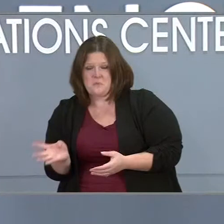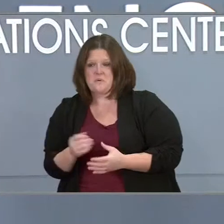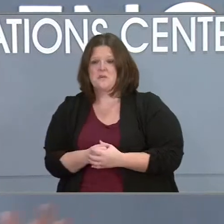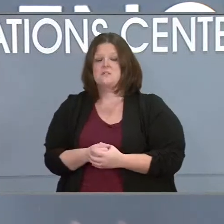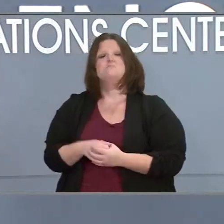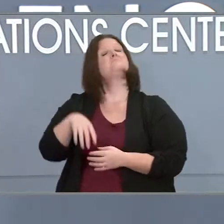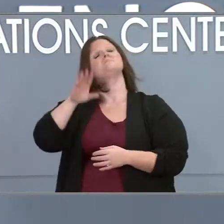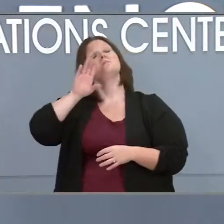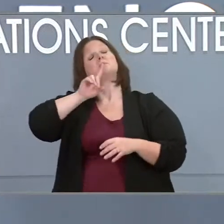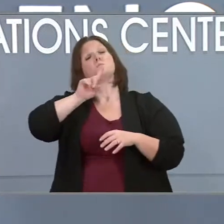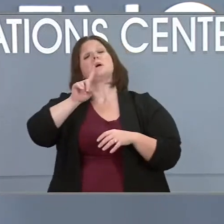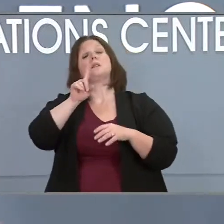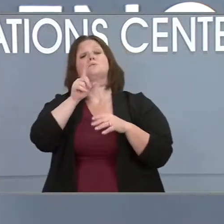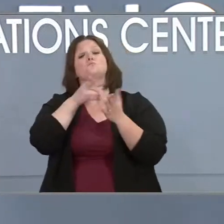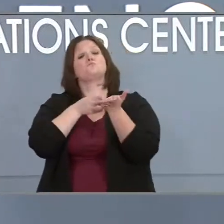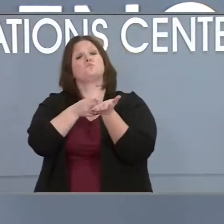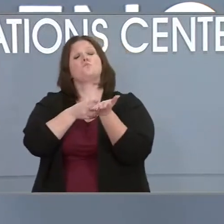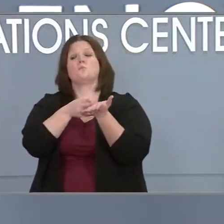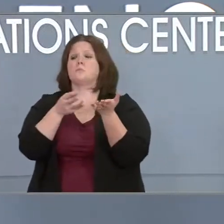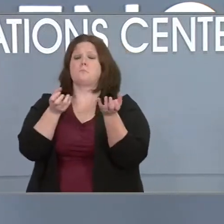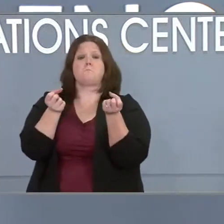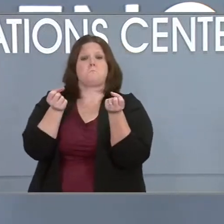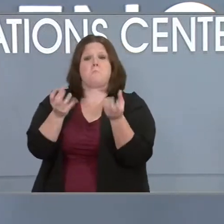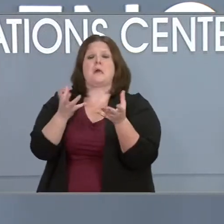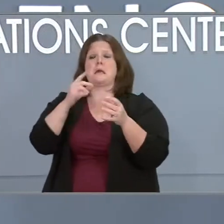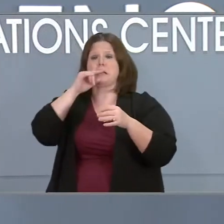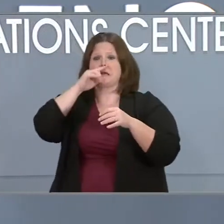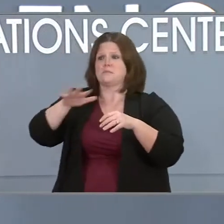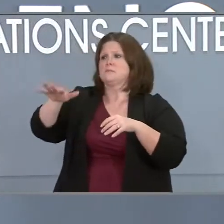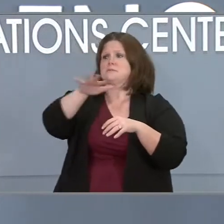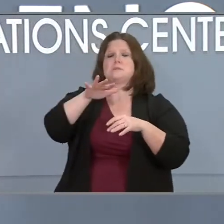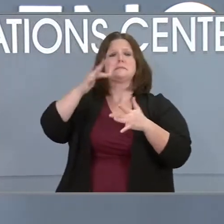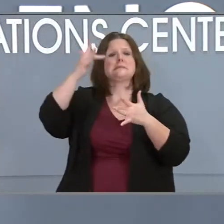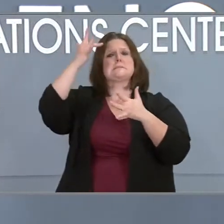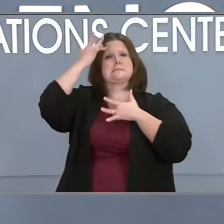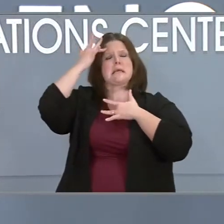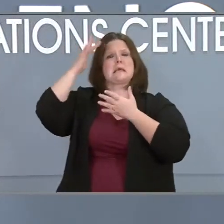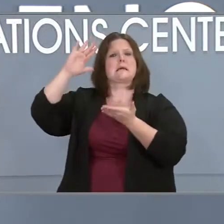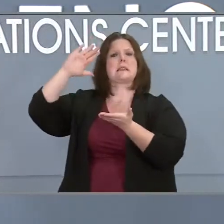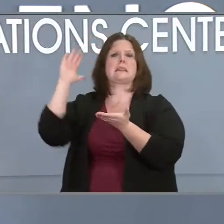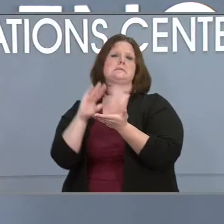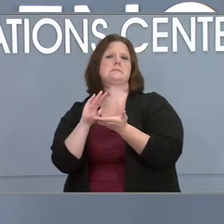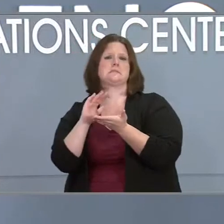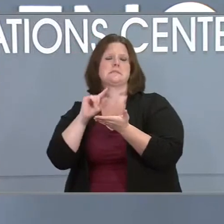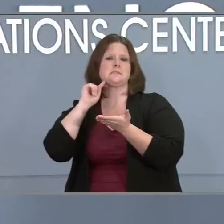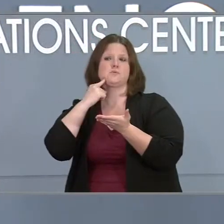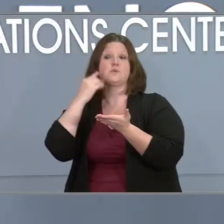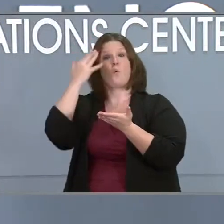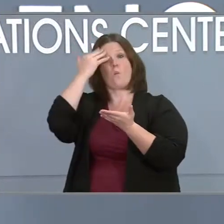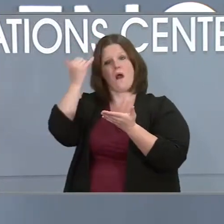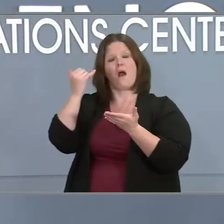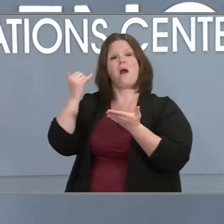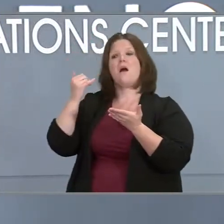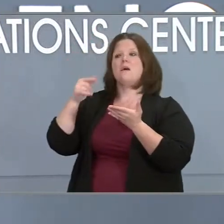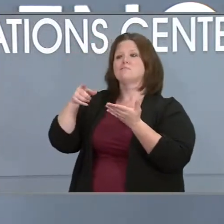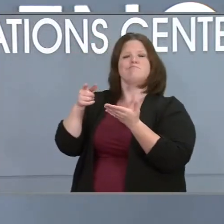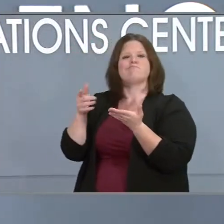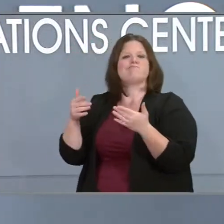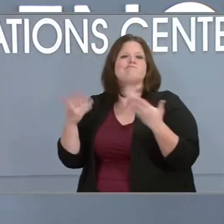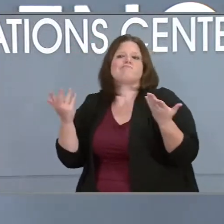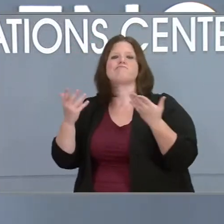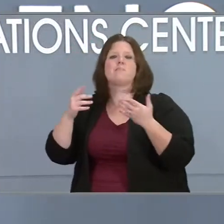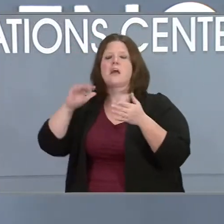sick less often overall from all types of viruses and illnesses, so there are just less pediatric focused intensive